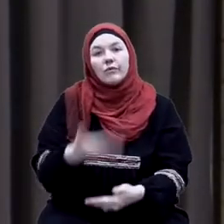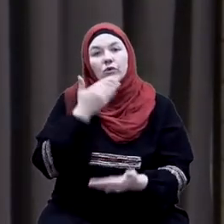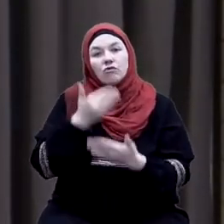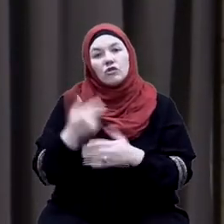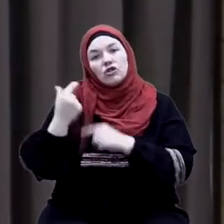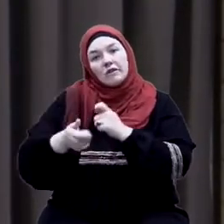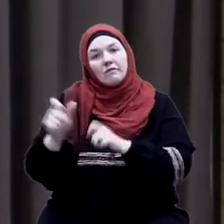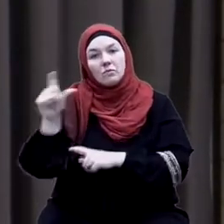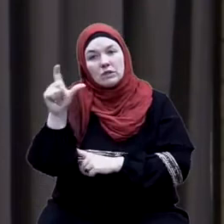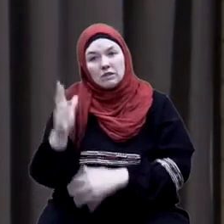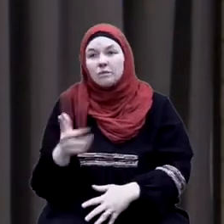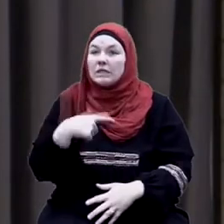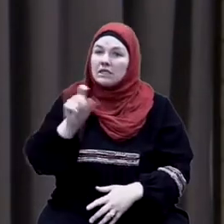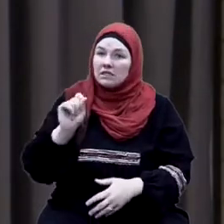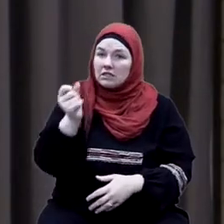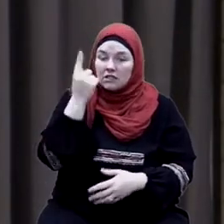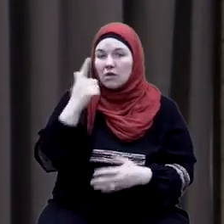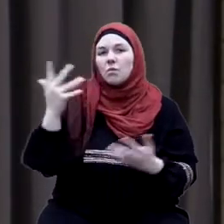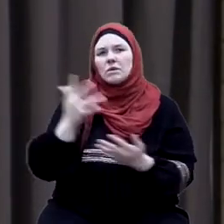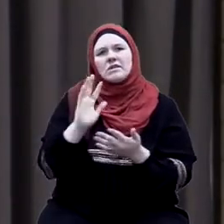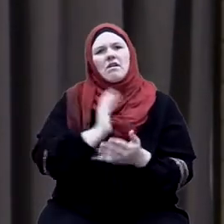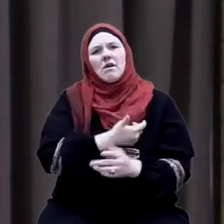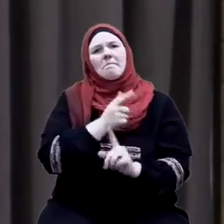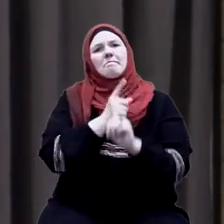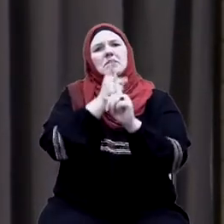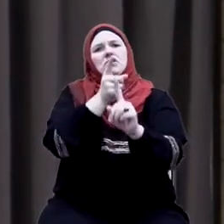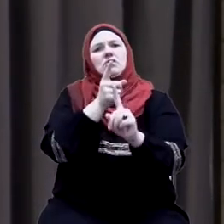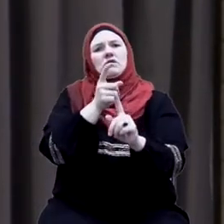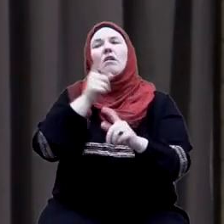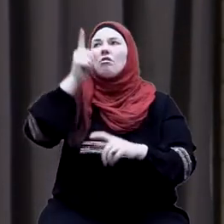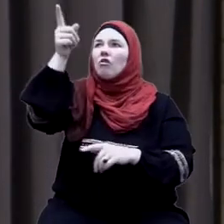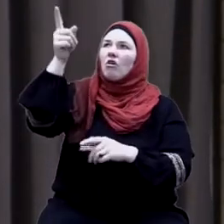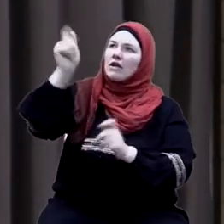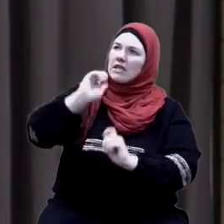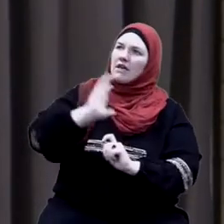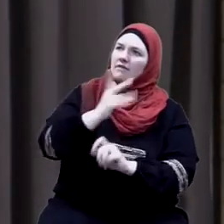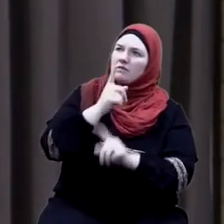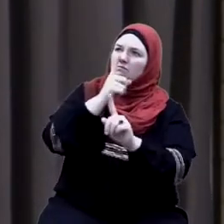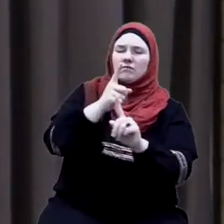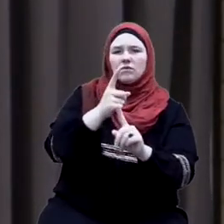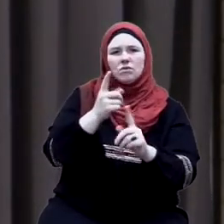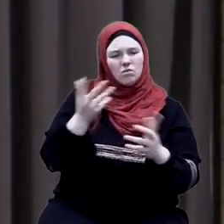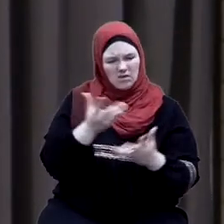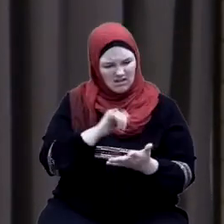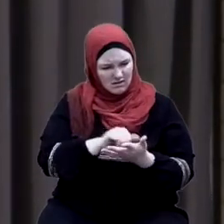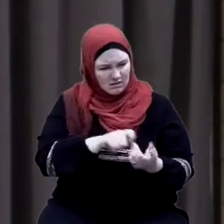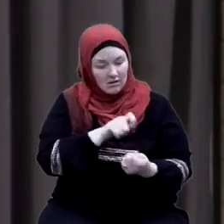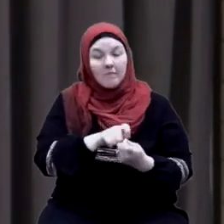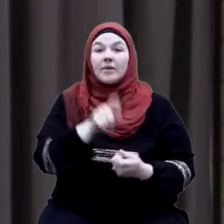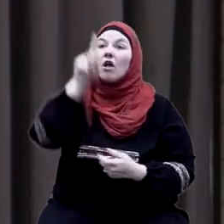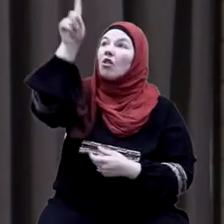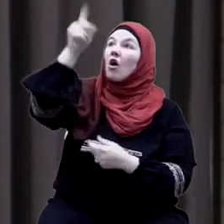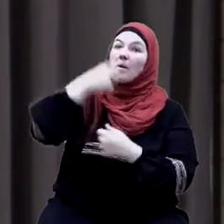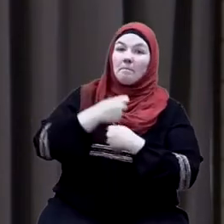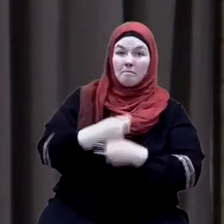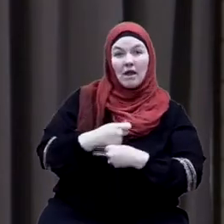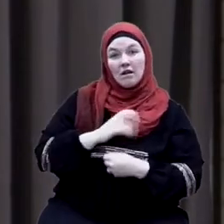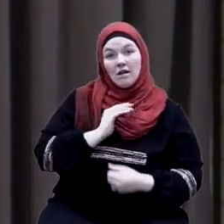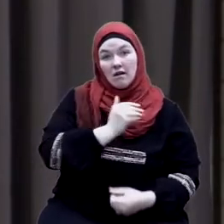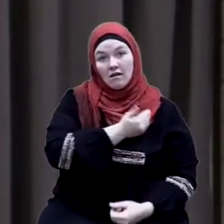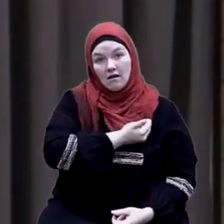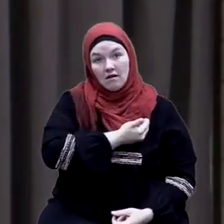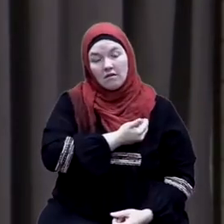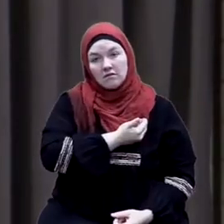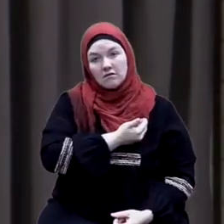Muslims? We need to understand, what is this mission that Allah created us for? Allah created us